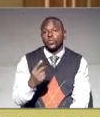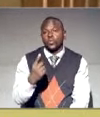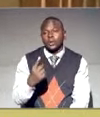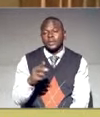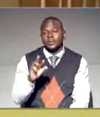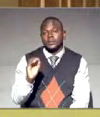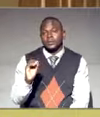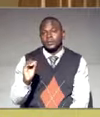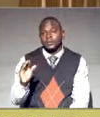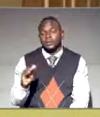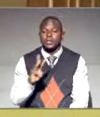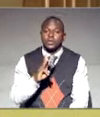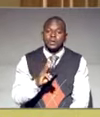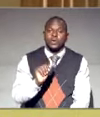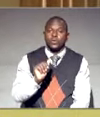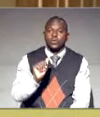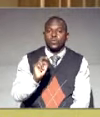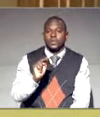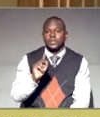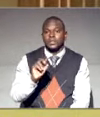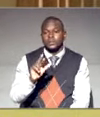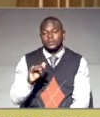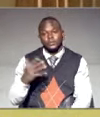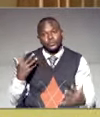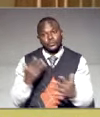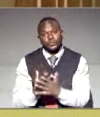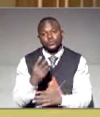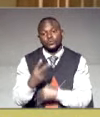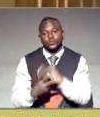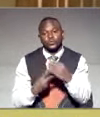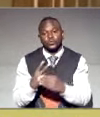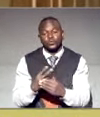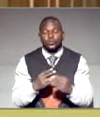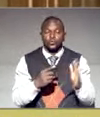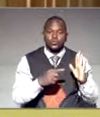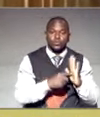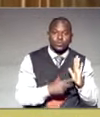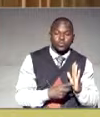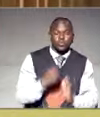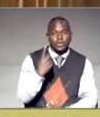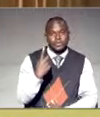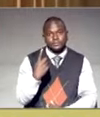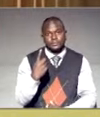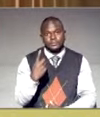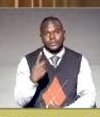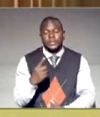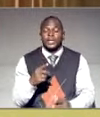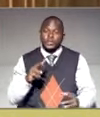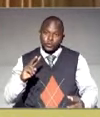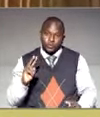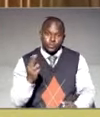21800 Lance Corporal Wandera James, to 2 years imprisonment on count one, and to